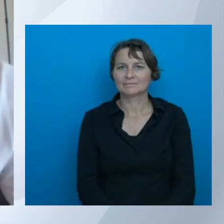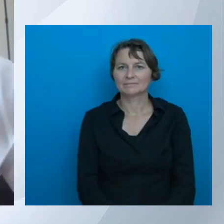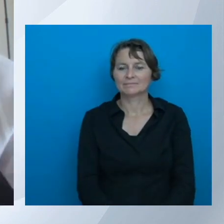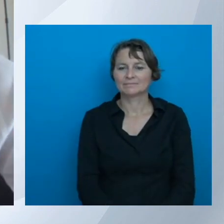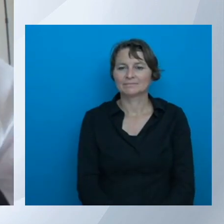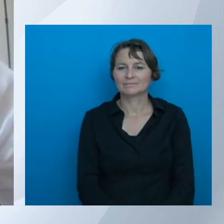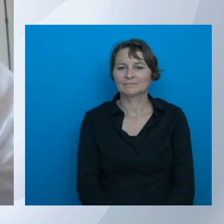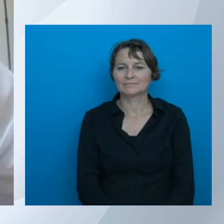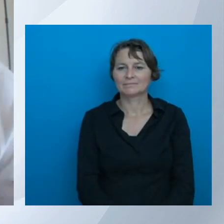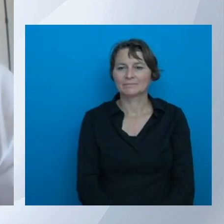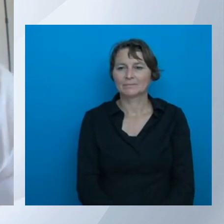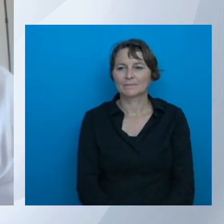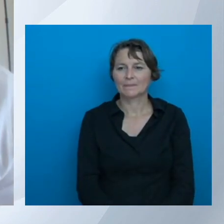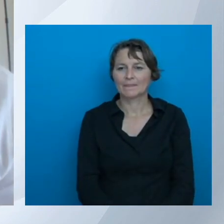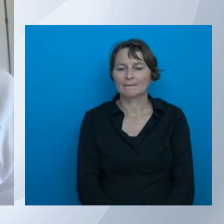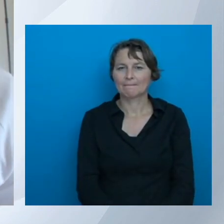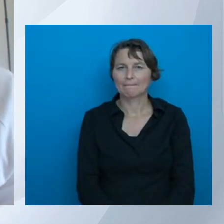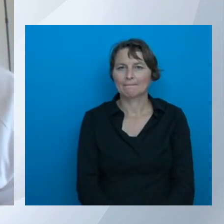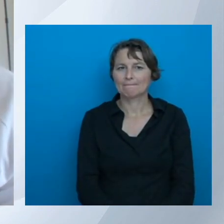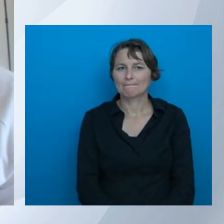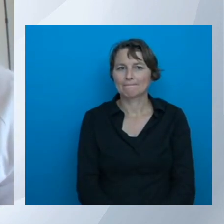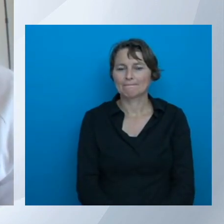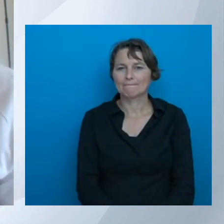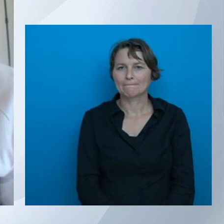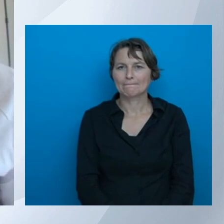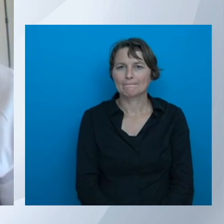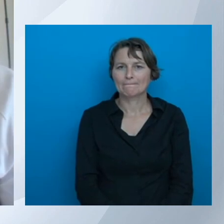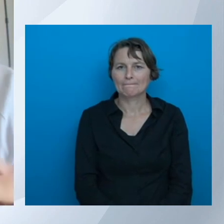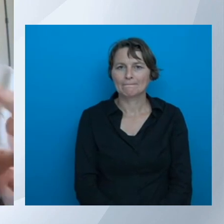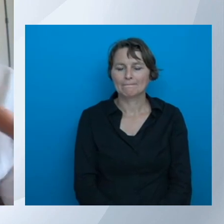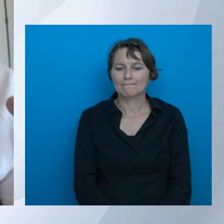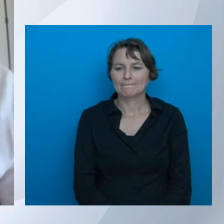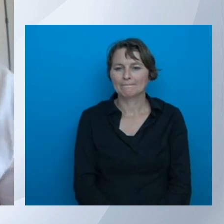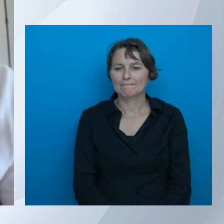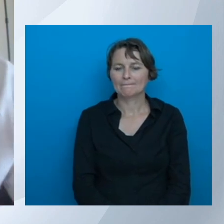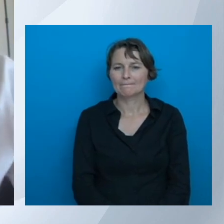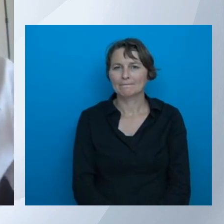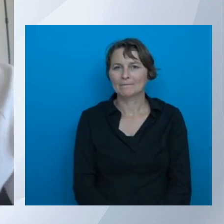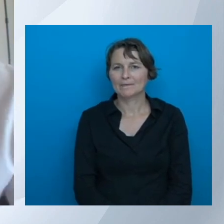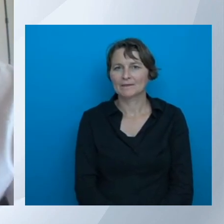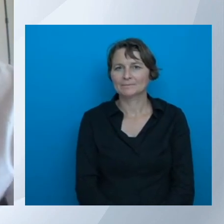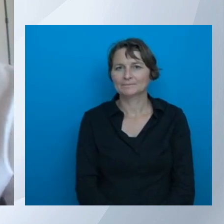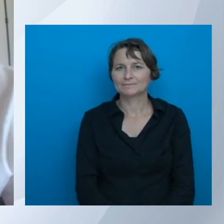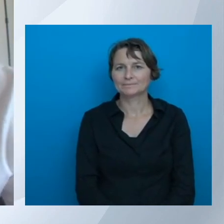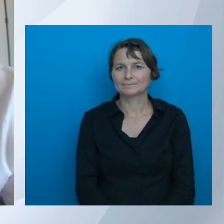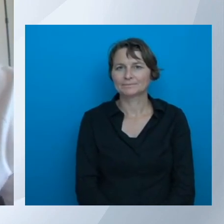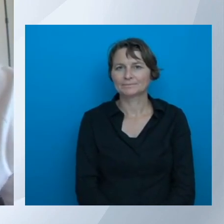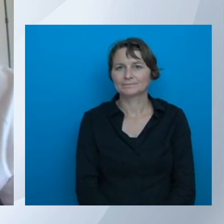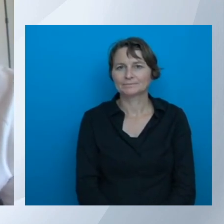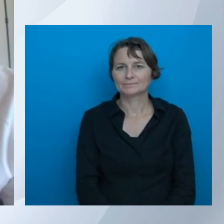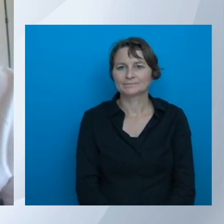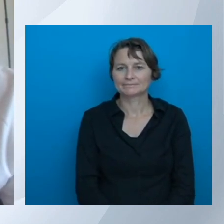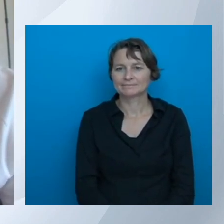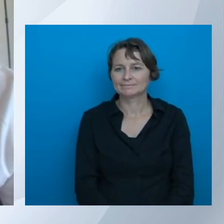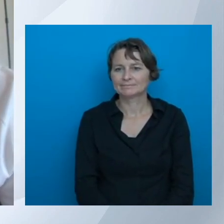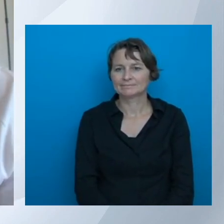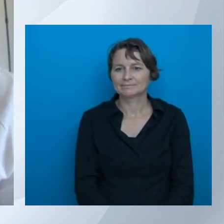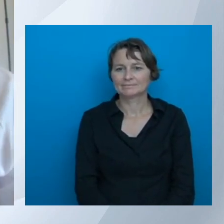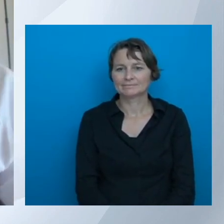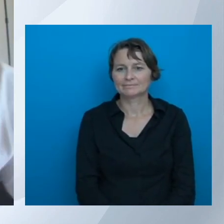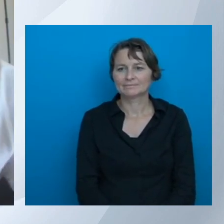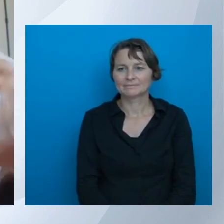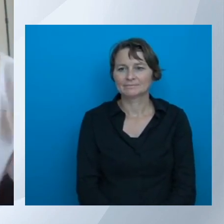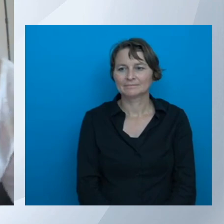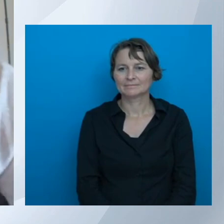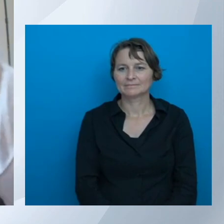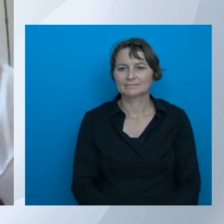like Chaos Monkey from Net, so if you're running rather than maybe on Azure, if you're